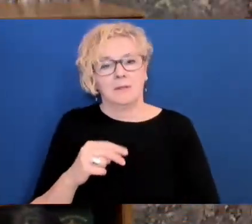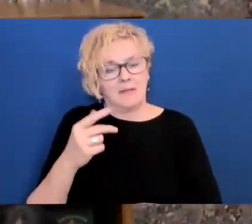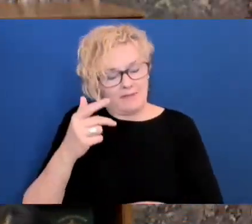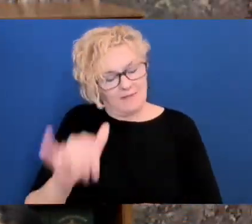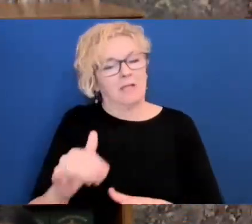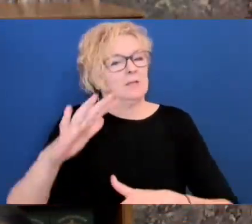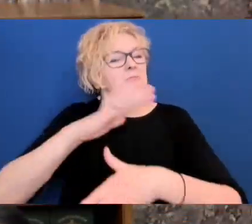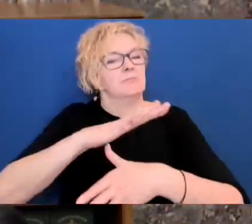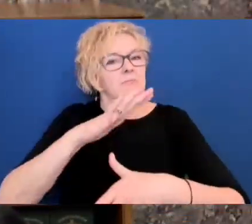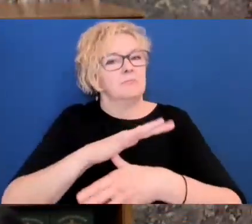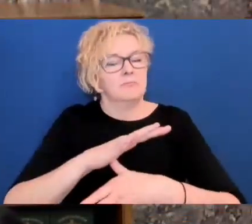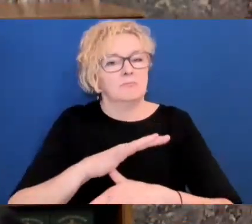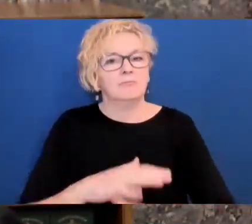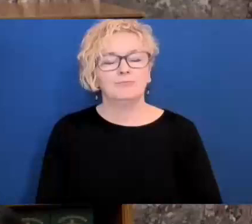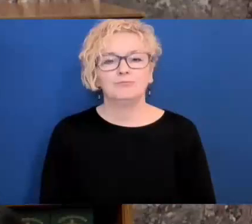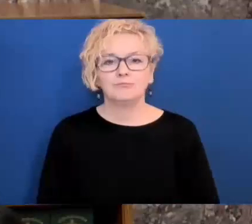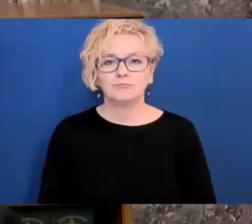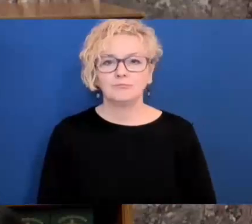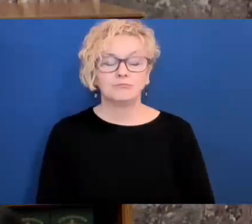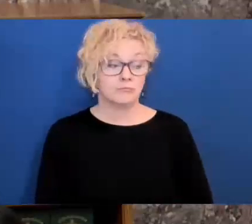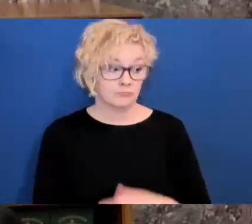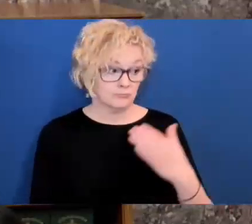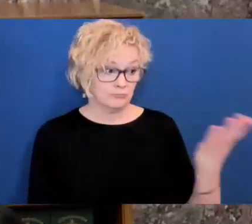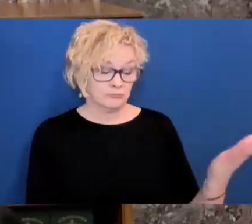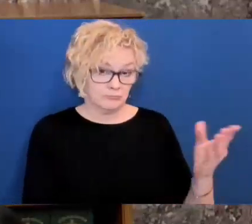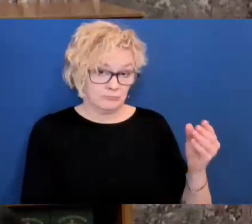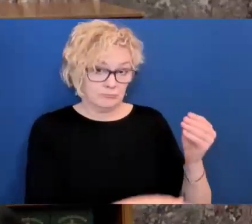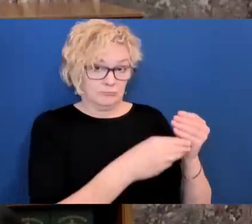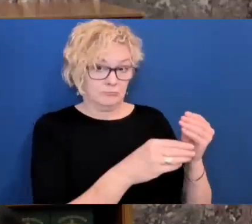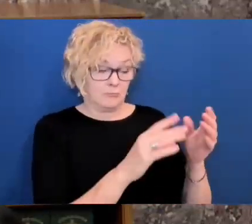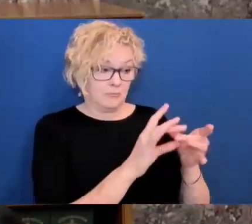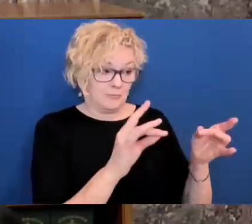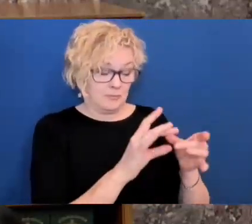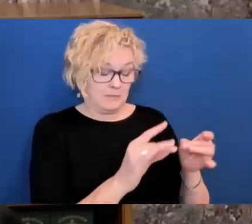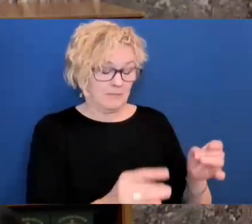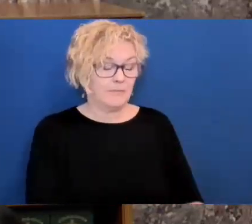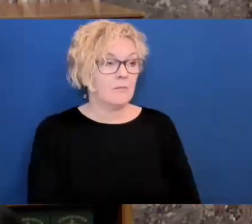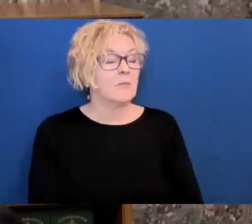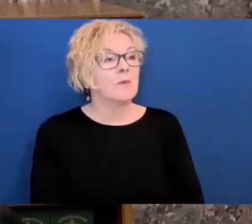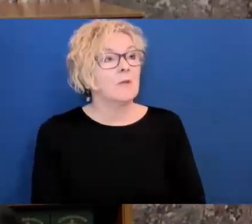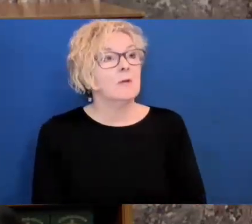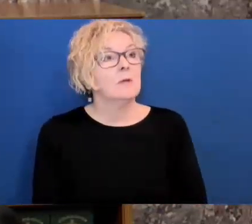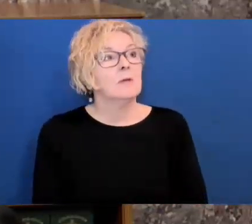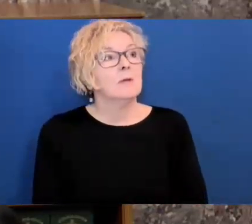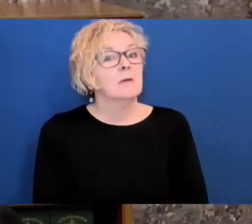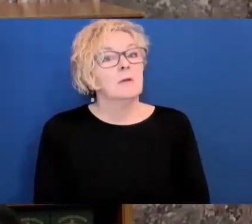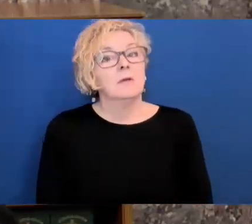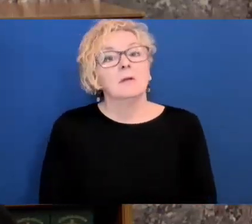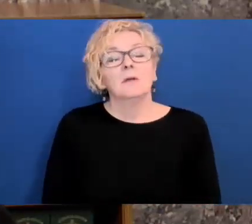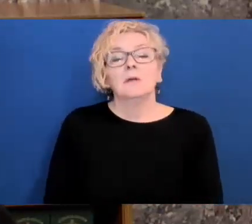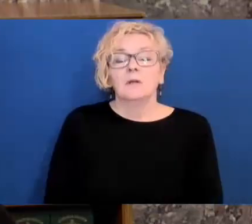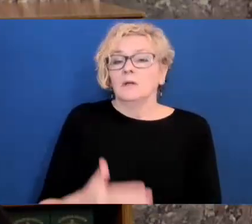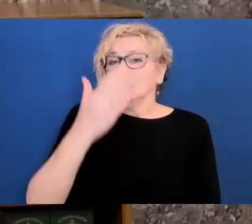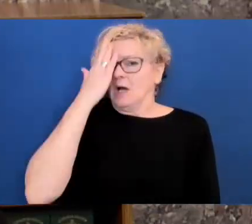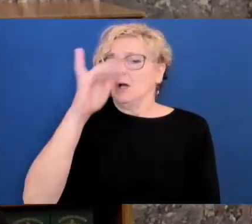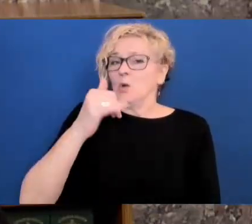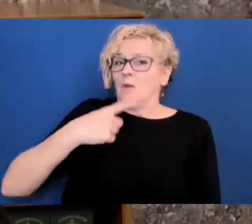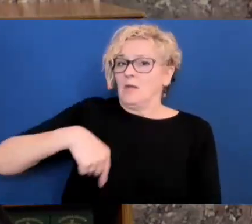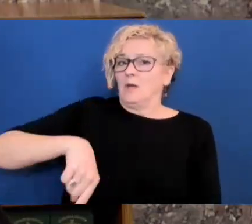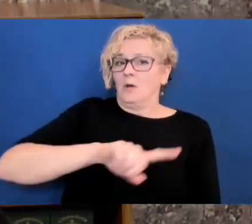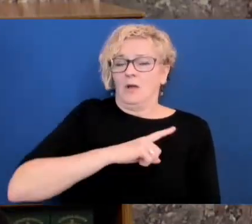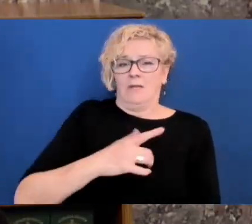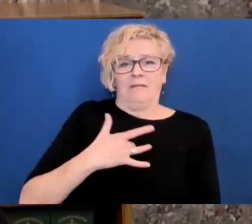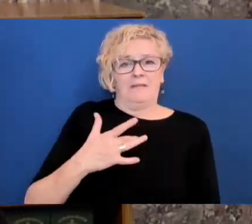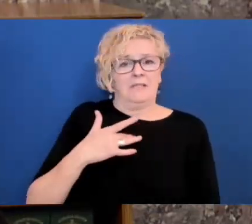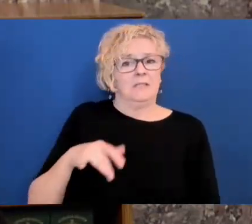I know we all share in the grief of the incident, as people around the world do.